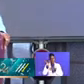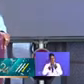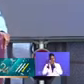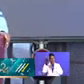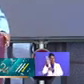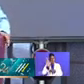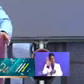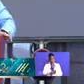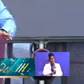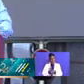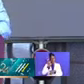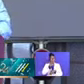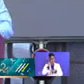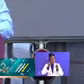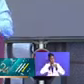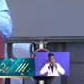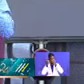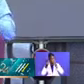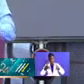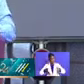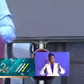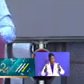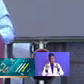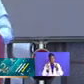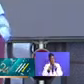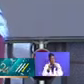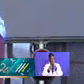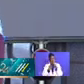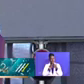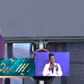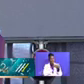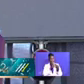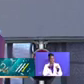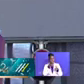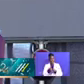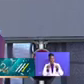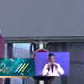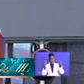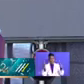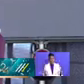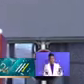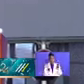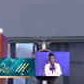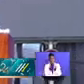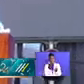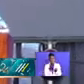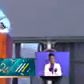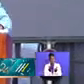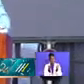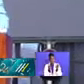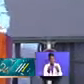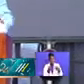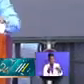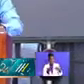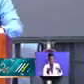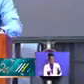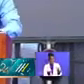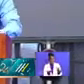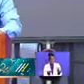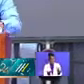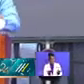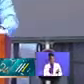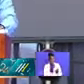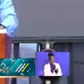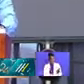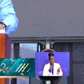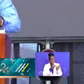God has used mightily to Grace this altar Hallelujah and as far as I'm concerned some of the